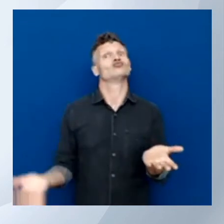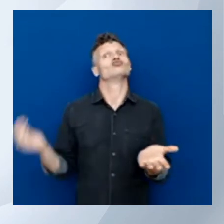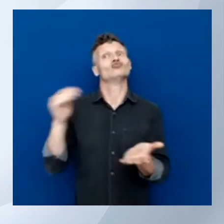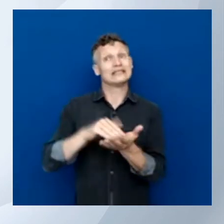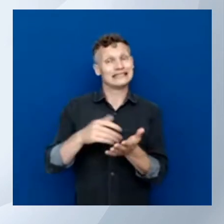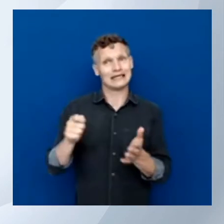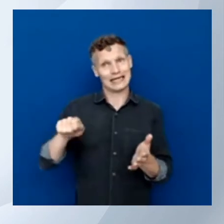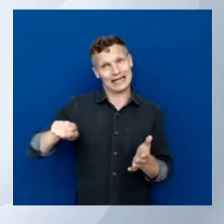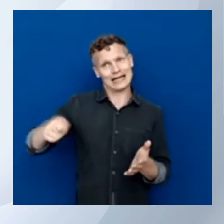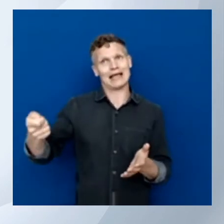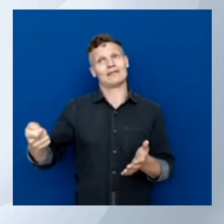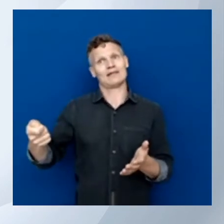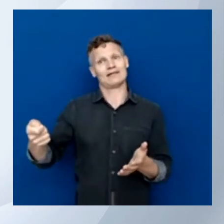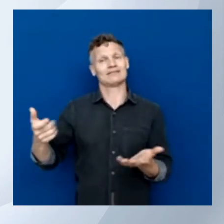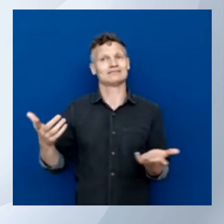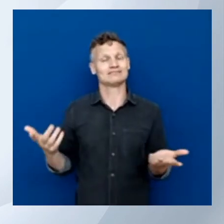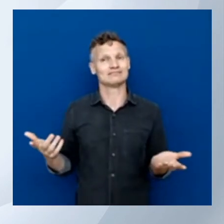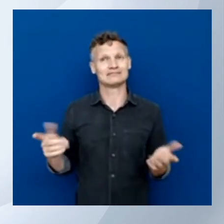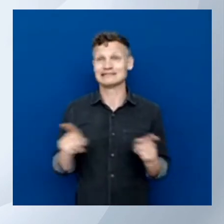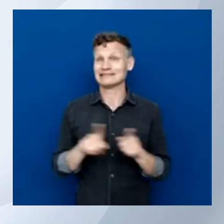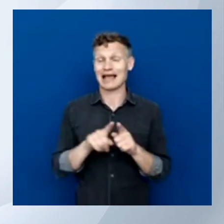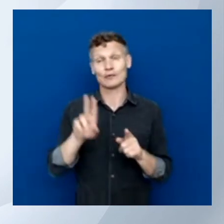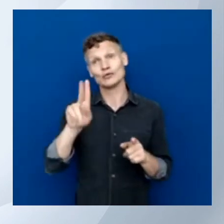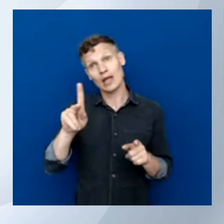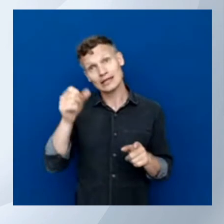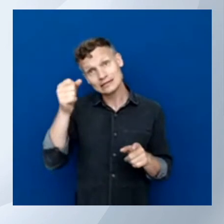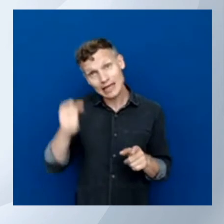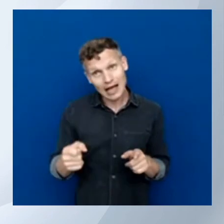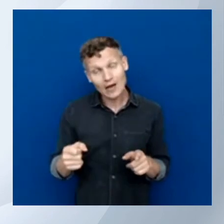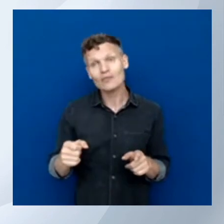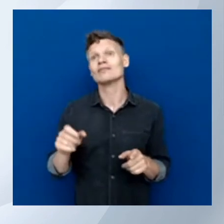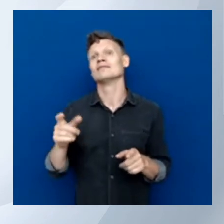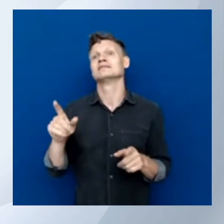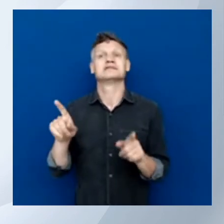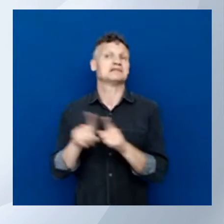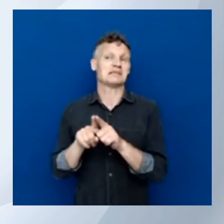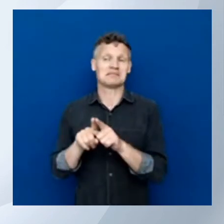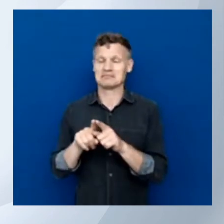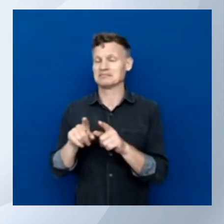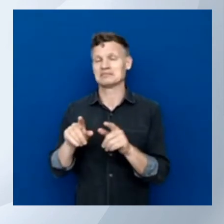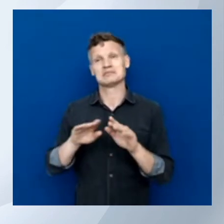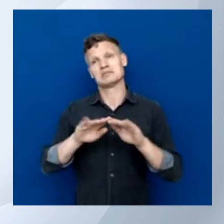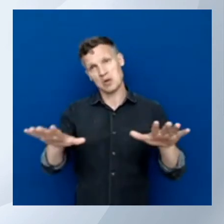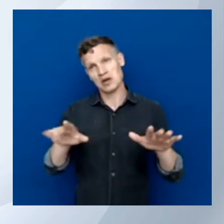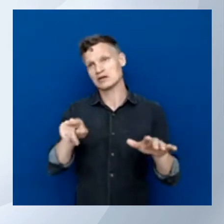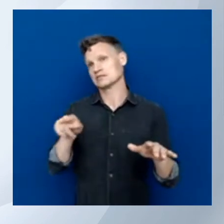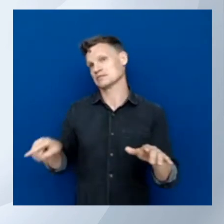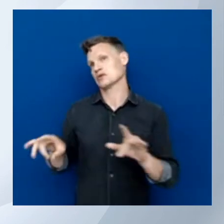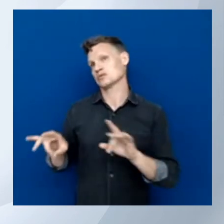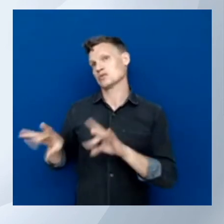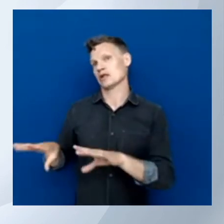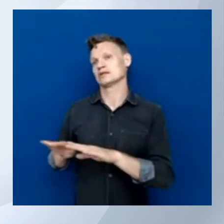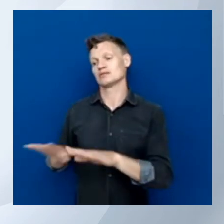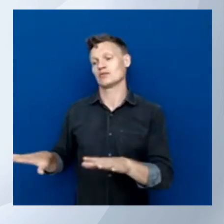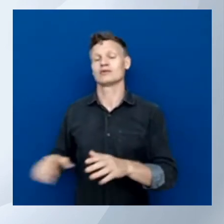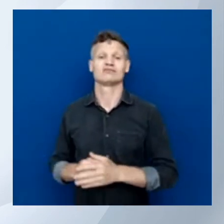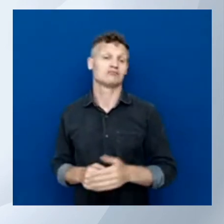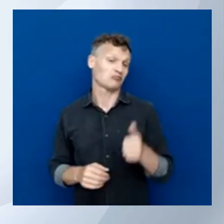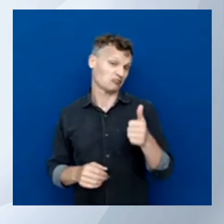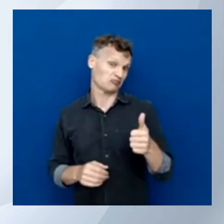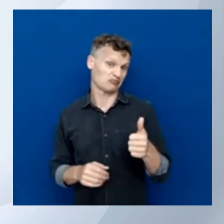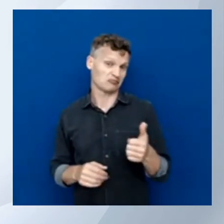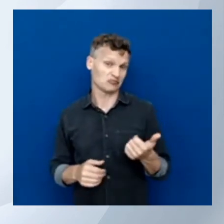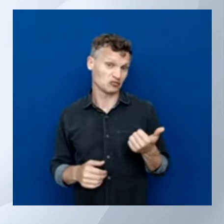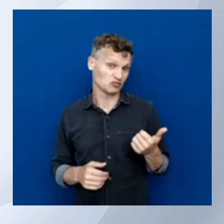It's a delete and then a re-addition after the deploy, and the same for Australia. So this is a nice way, but the downside is